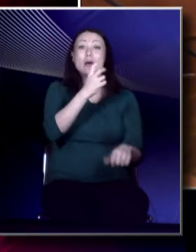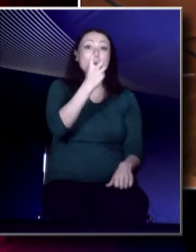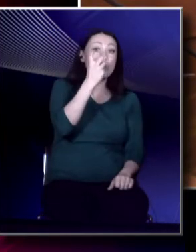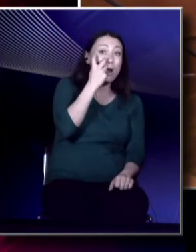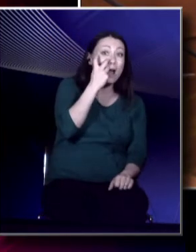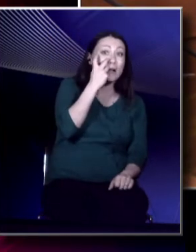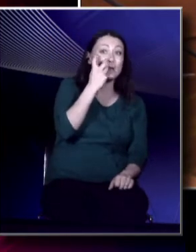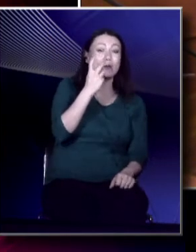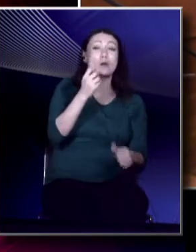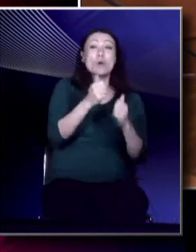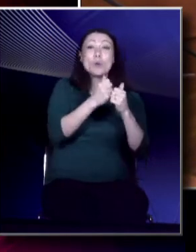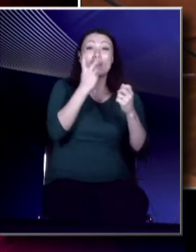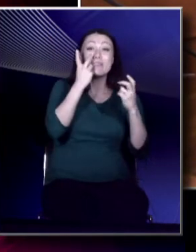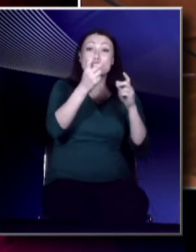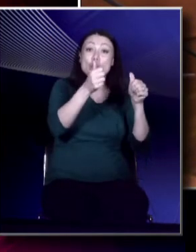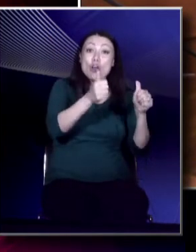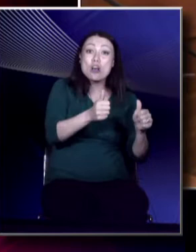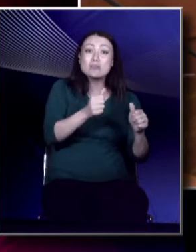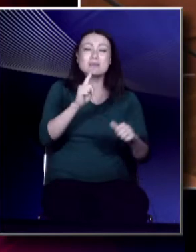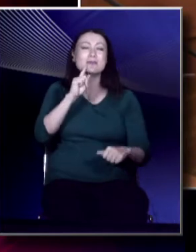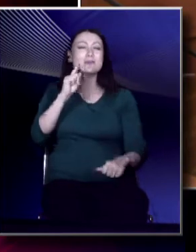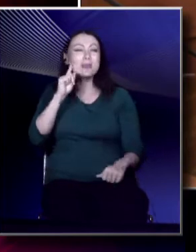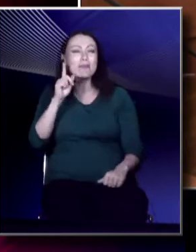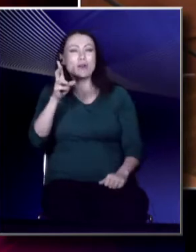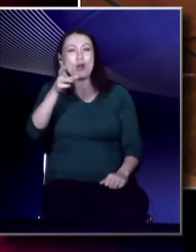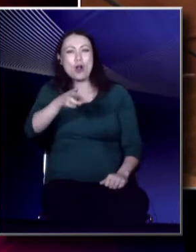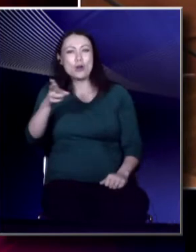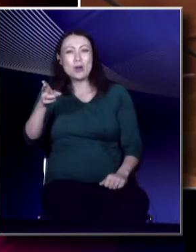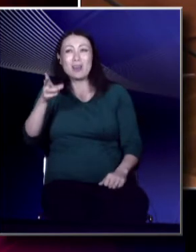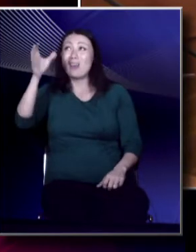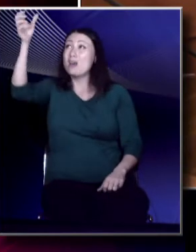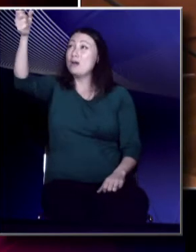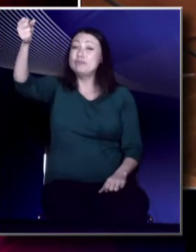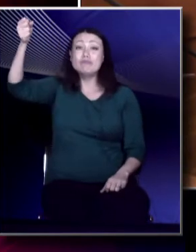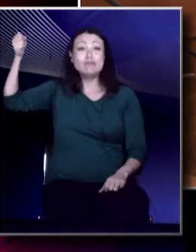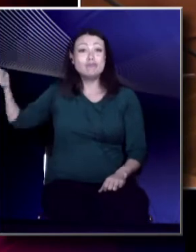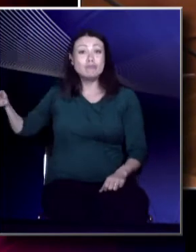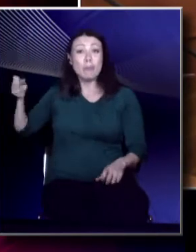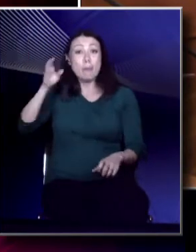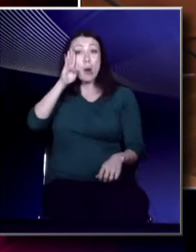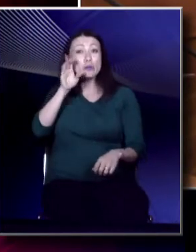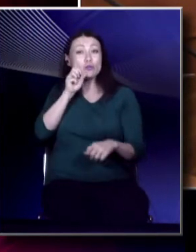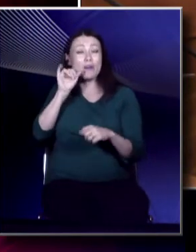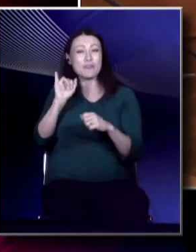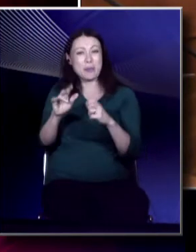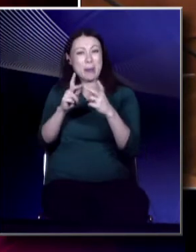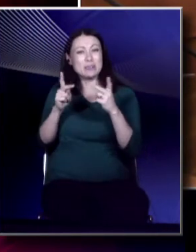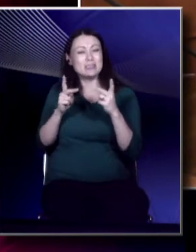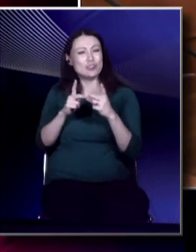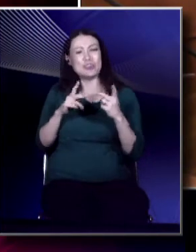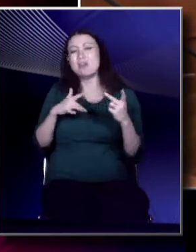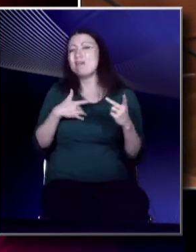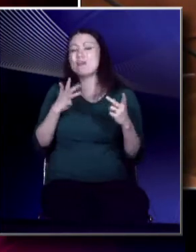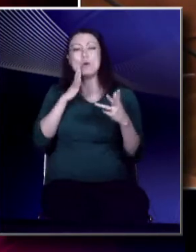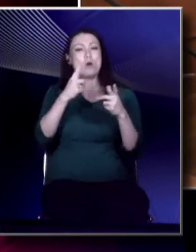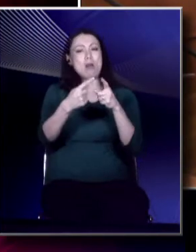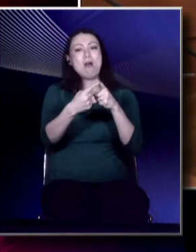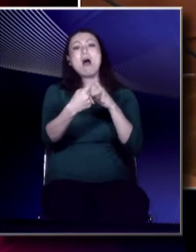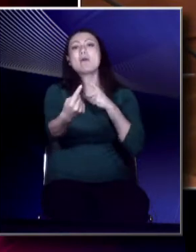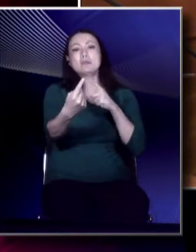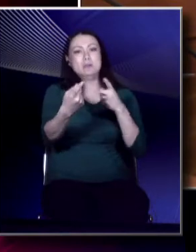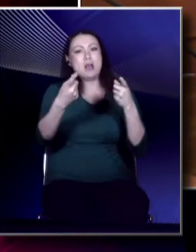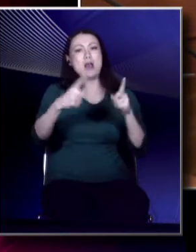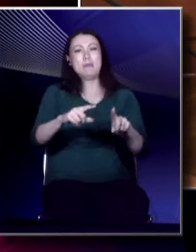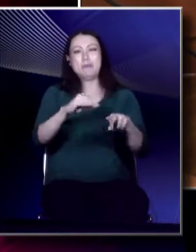vision loss, are deaf and hard of hearing. Removing Barbara Schrag from the position will work to do the opposite. Thank you for your